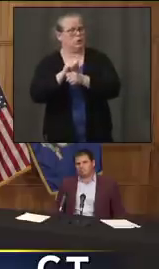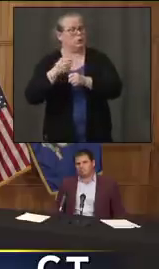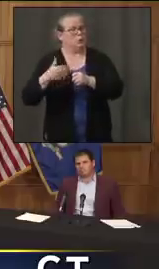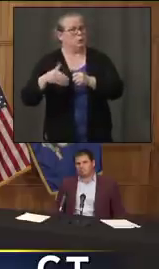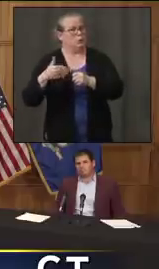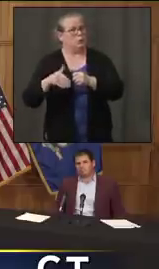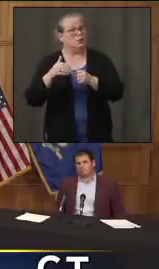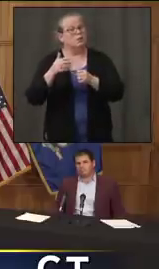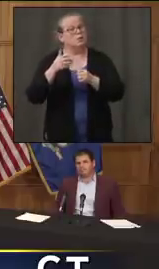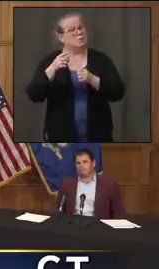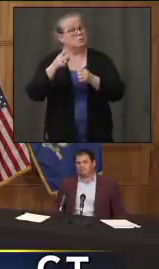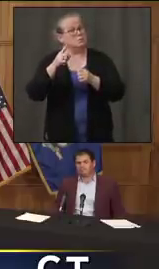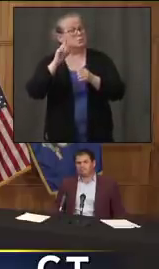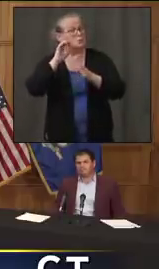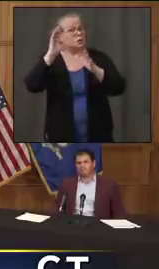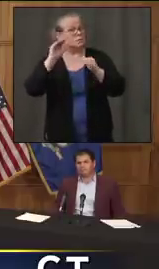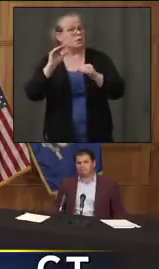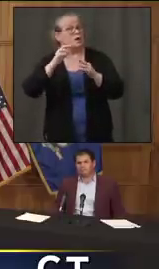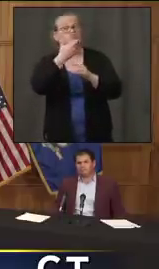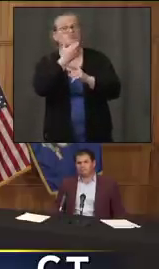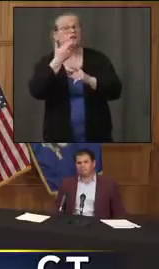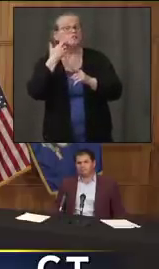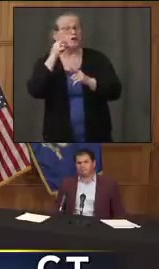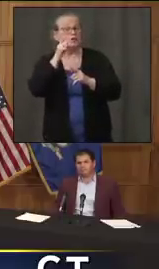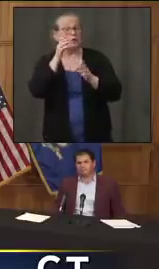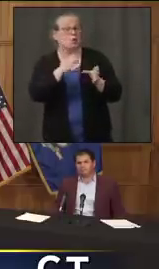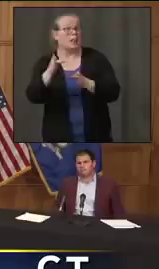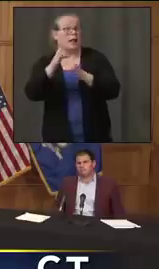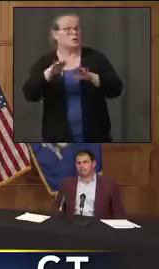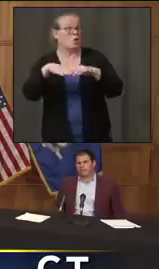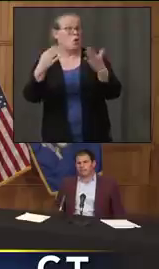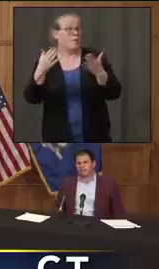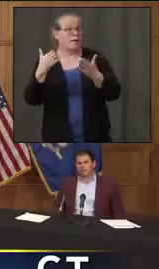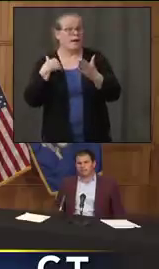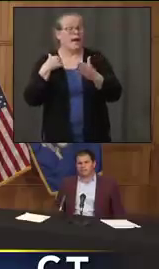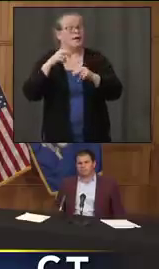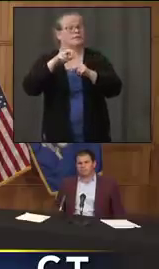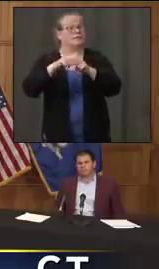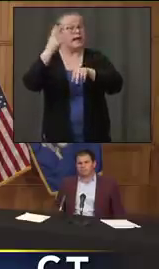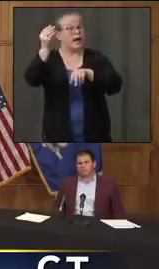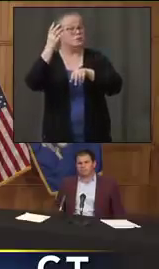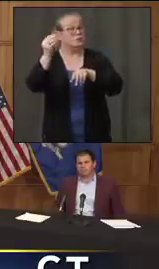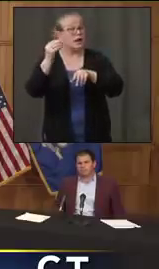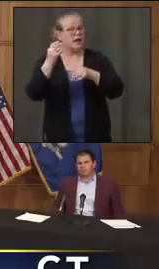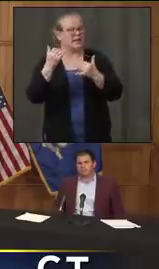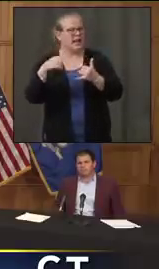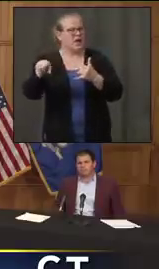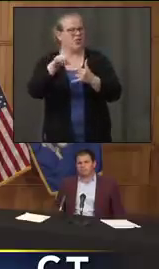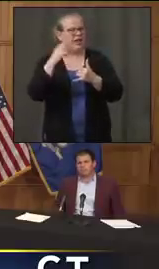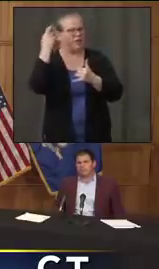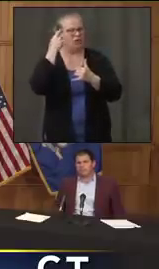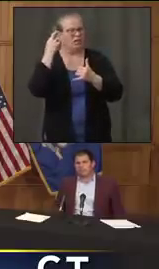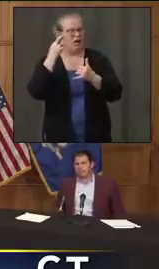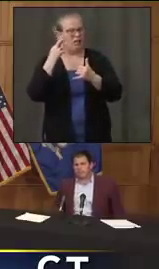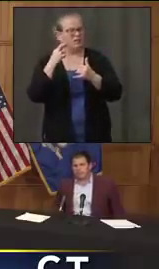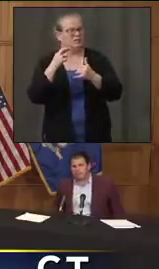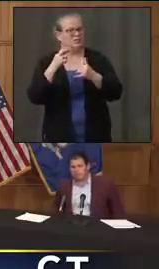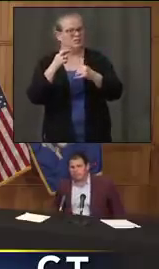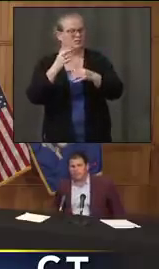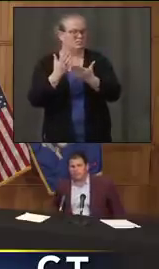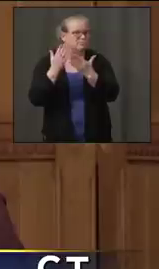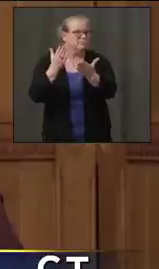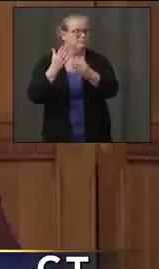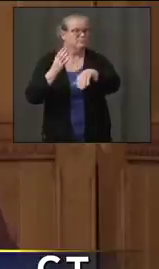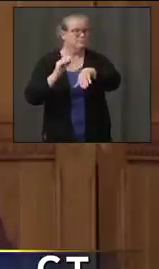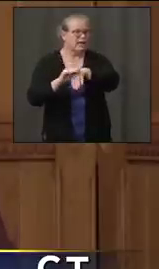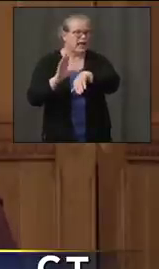have been planning to reopen with outdoor seating might think twice now that all of that has to be done? We don't